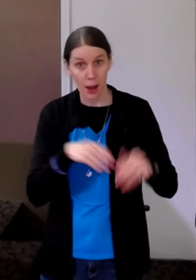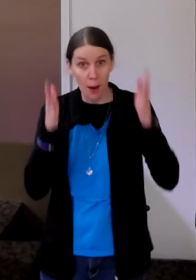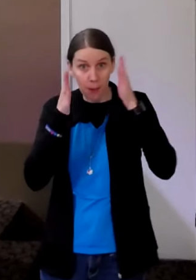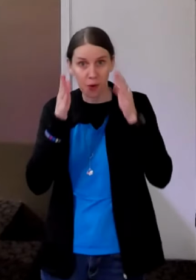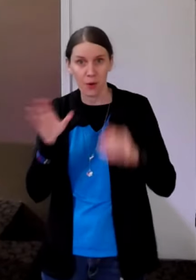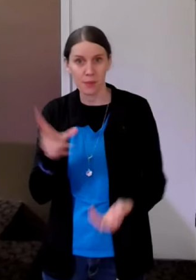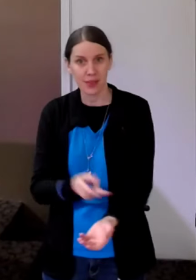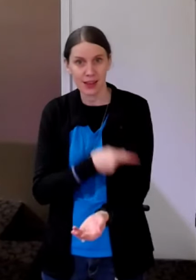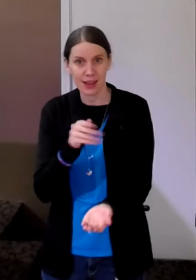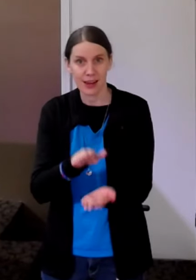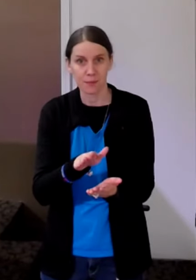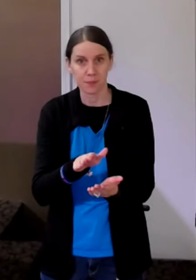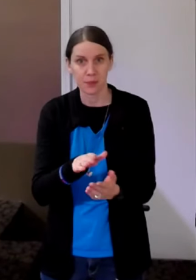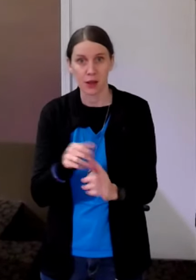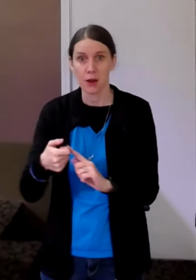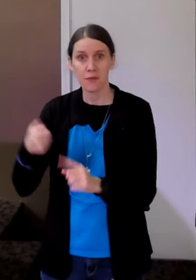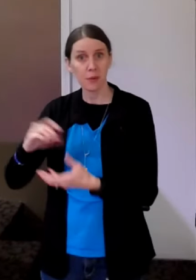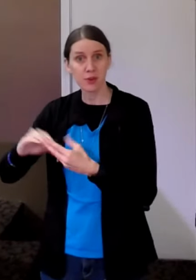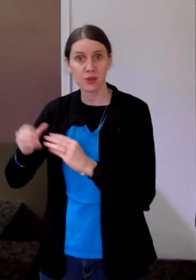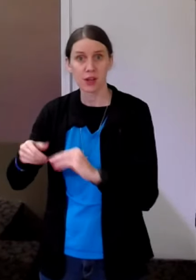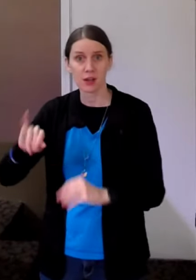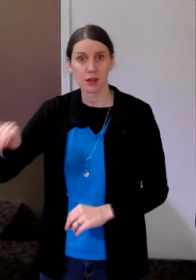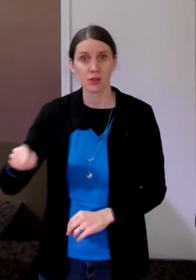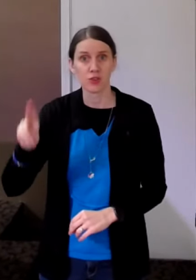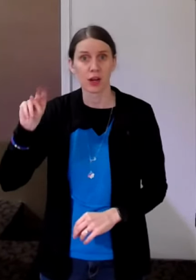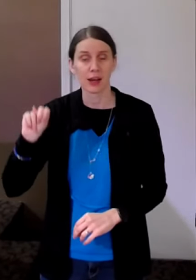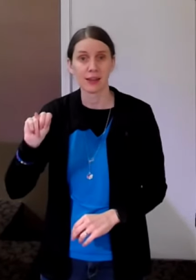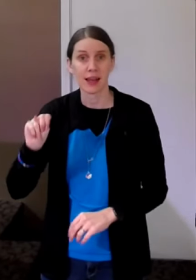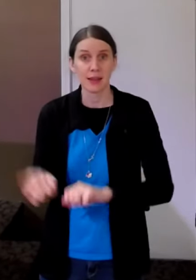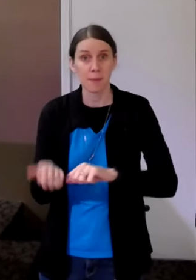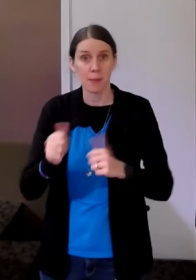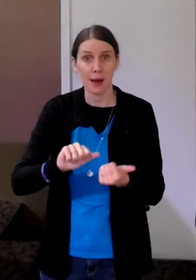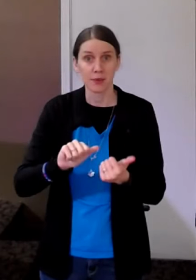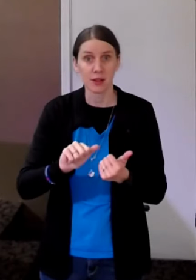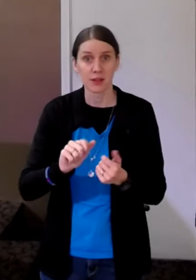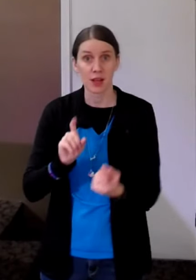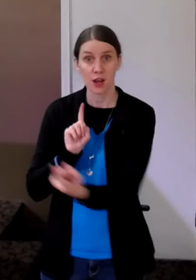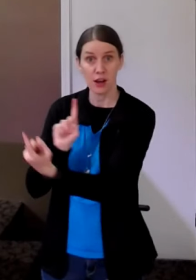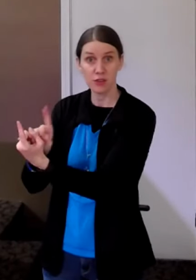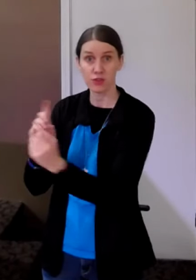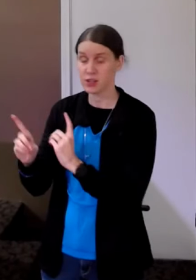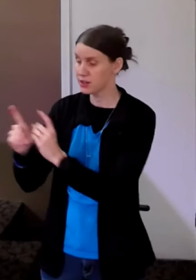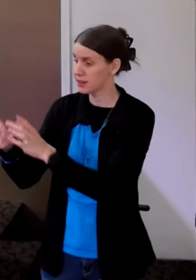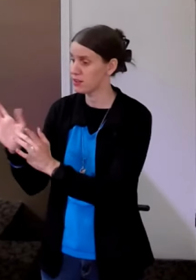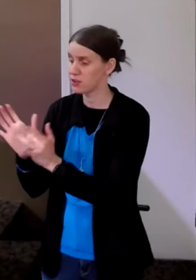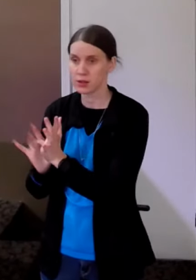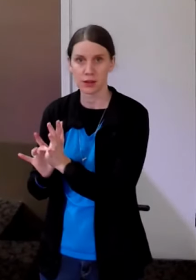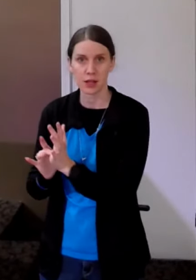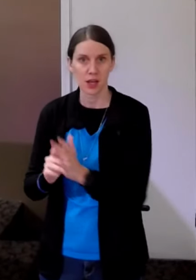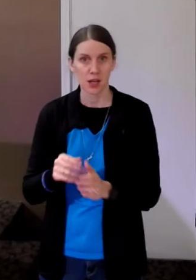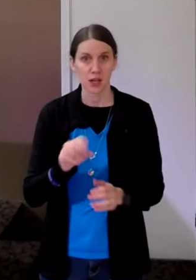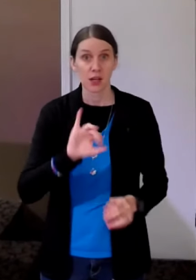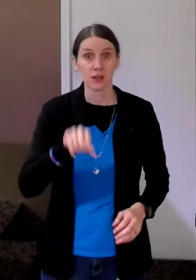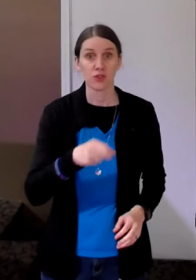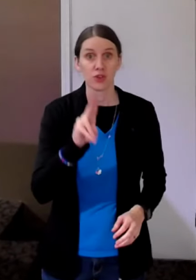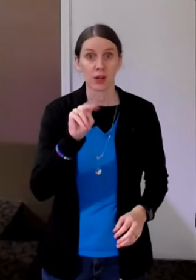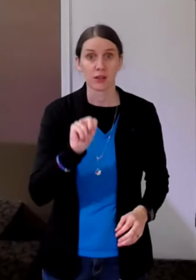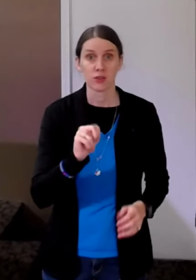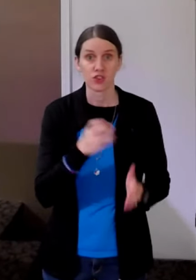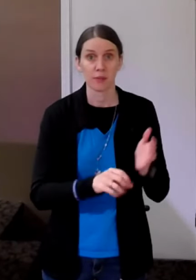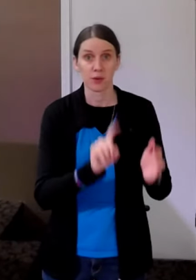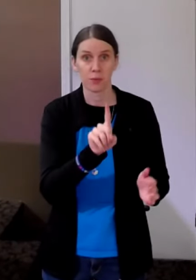Lamb from John the Baptist introducing the disciples to Jesus. From John chapter number 1, you just heard